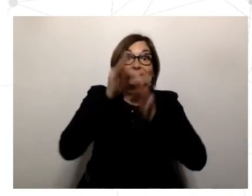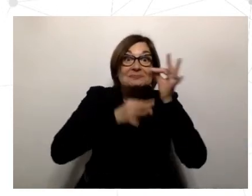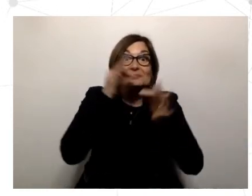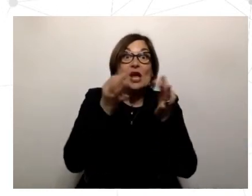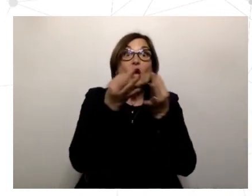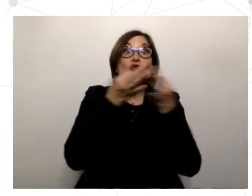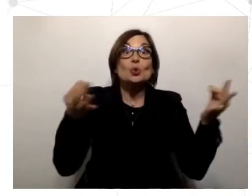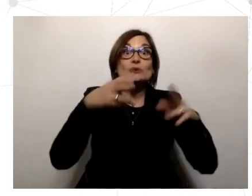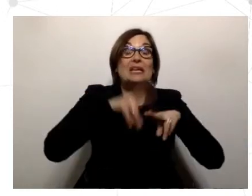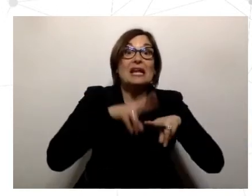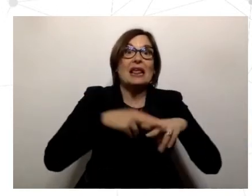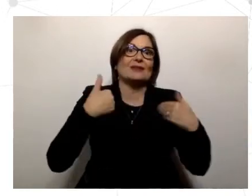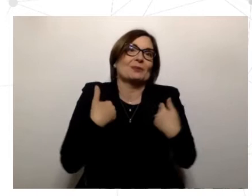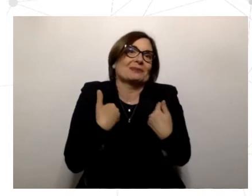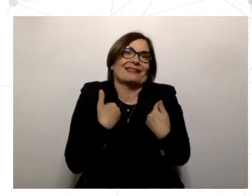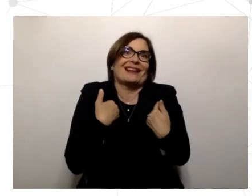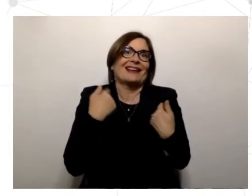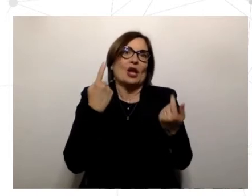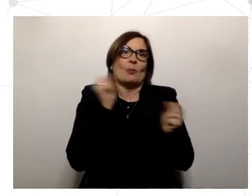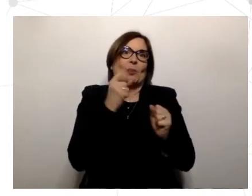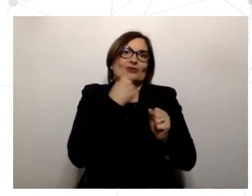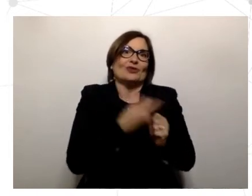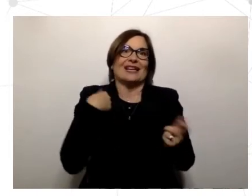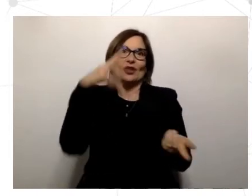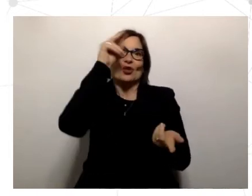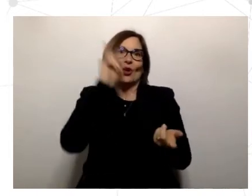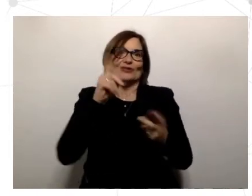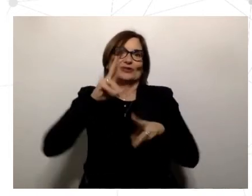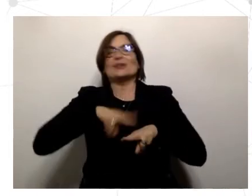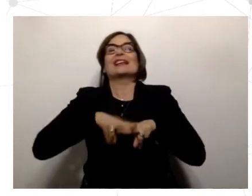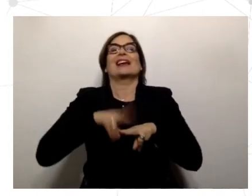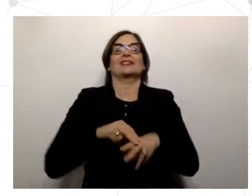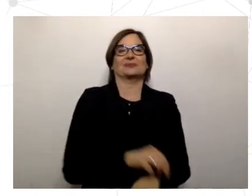corretto, non potevo capire quello che diceva.